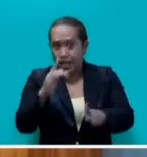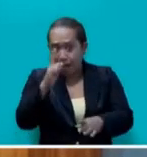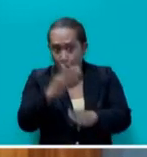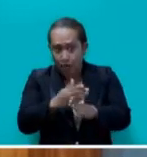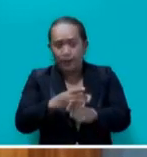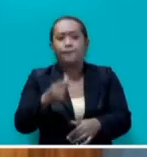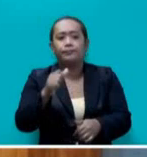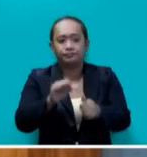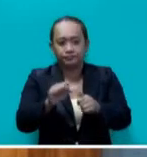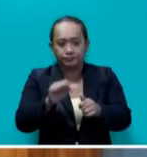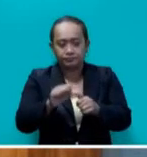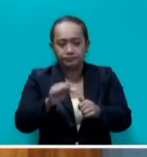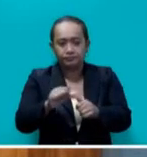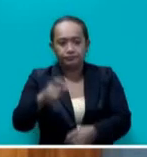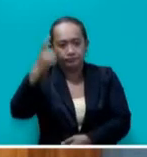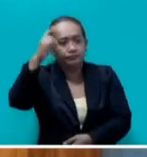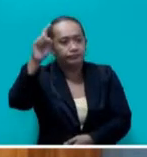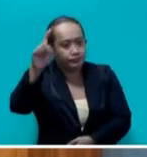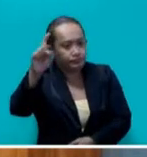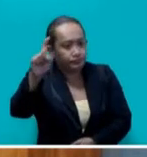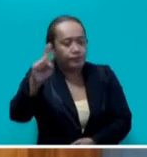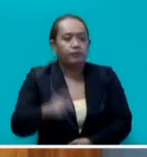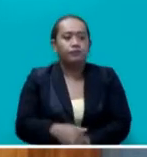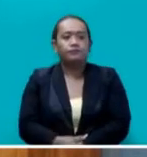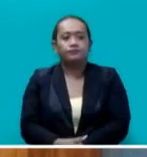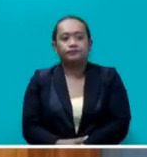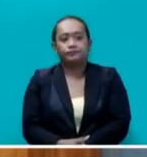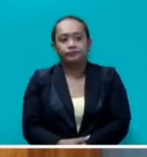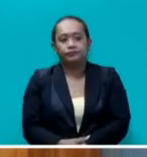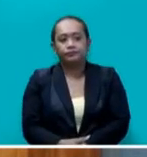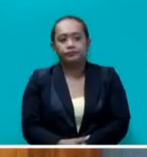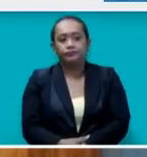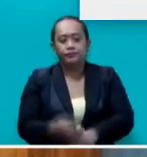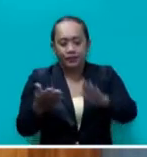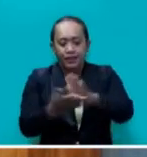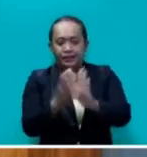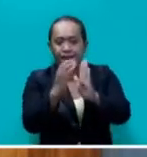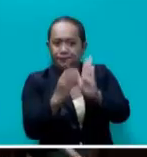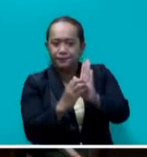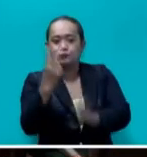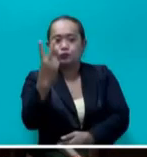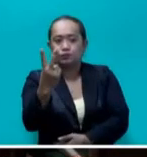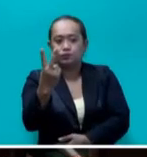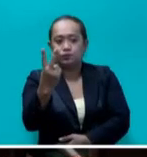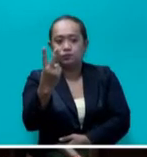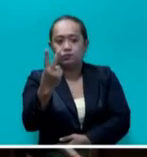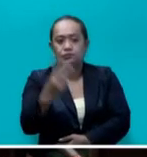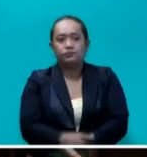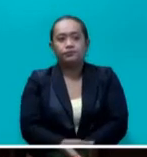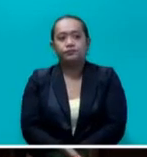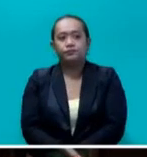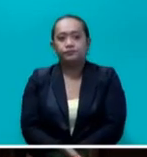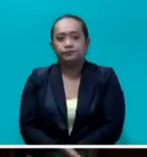Standing Order 54. That's what I'm seeking, Honourable Speaker, under subsection 2. Thank you. Honourable